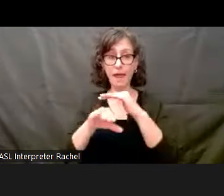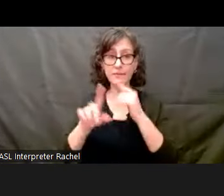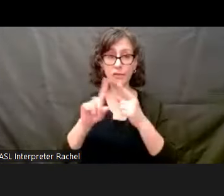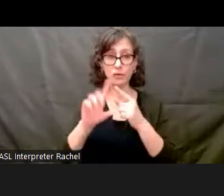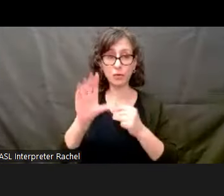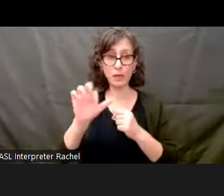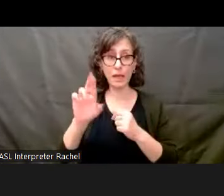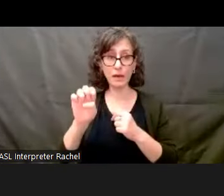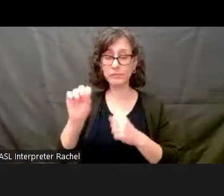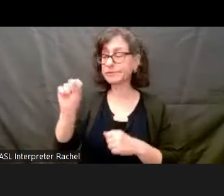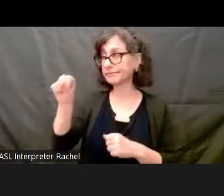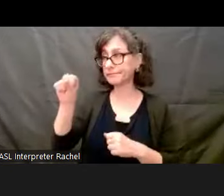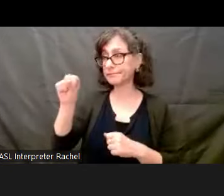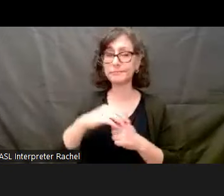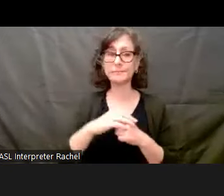Okay.